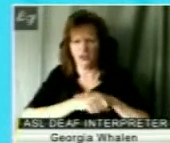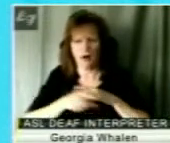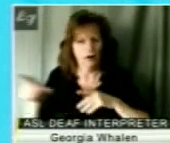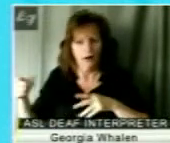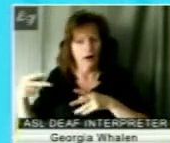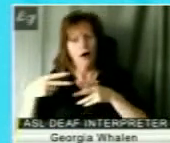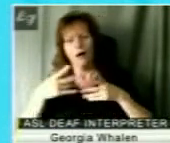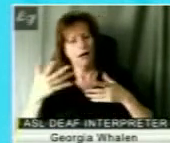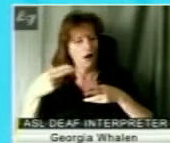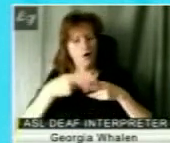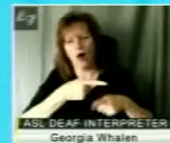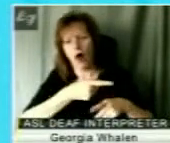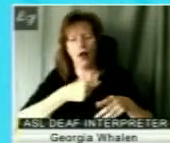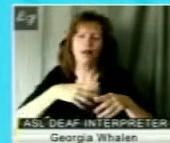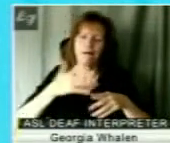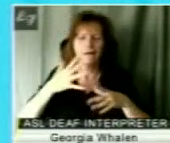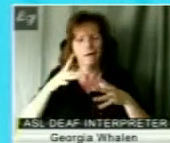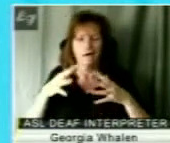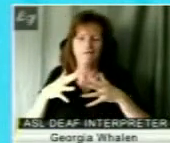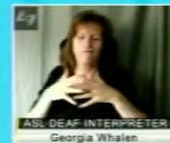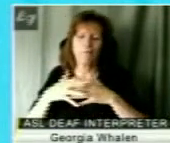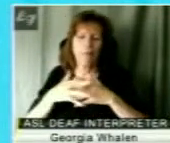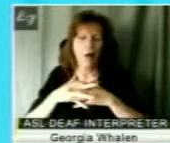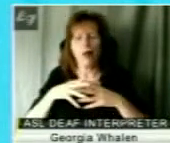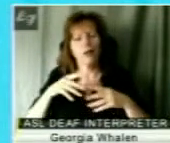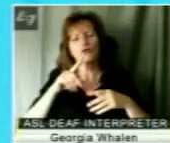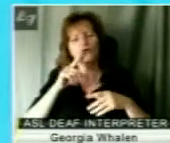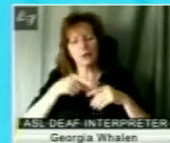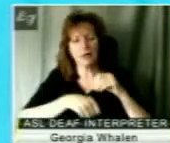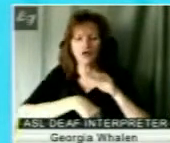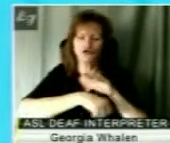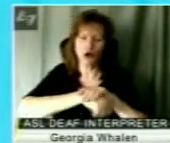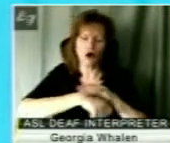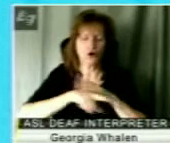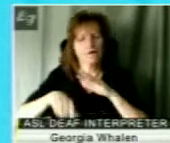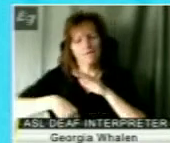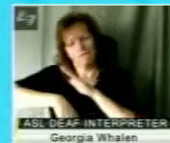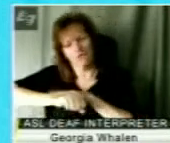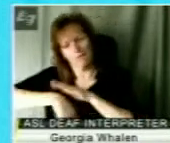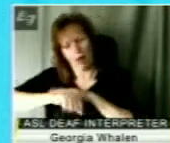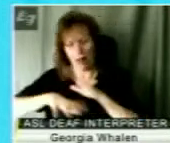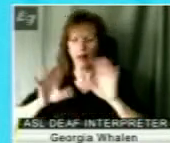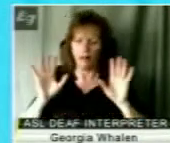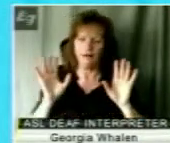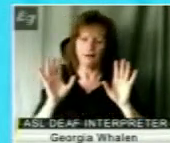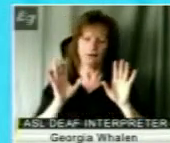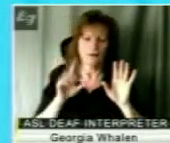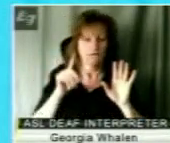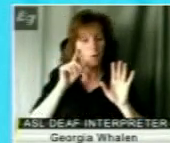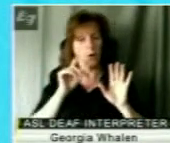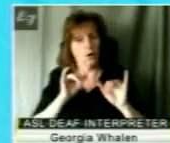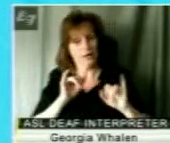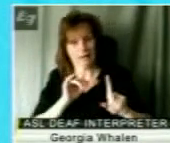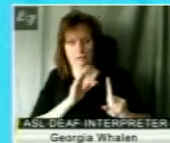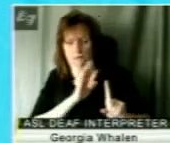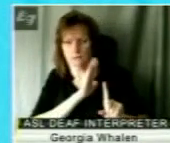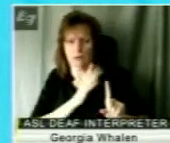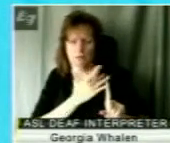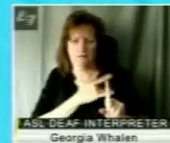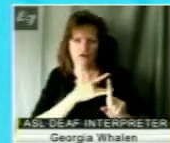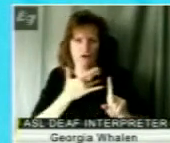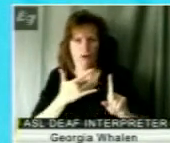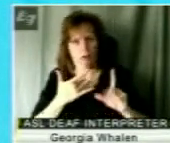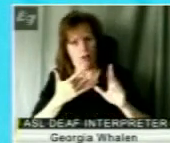who play the other kind of football. And they are working, of course, with their professional leagues and the provincial and federal guidelines around how